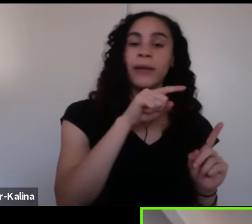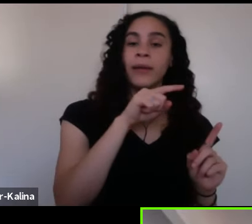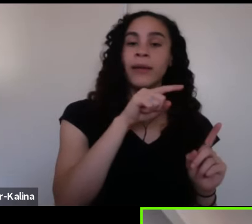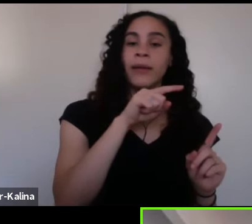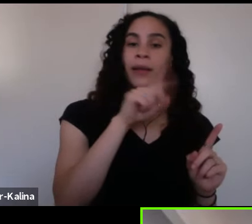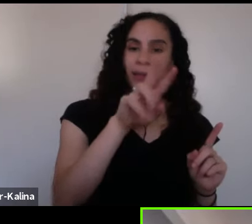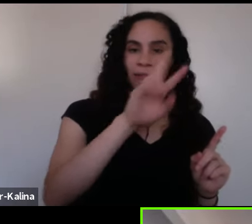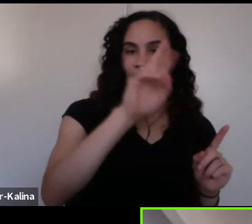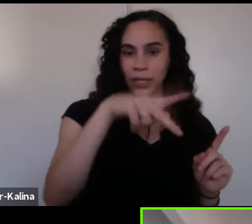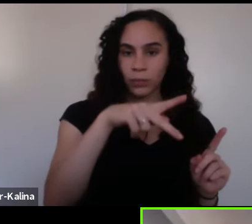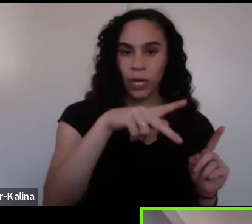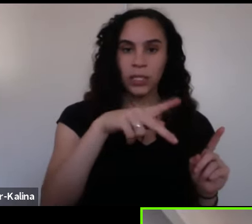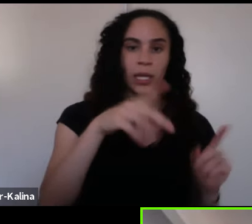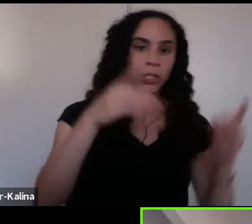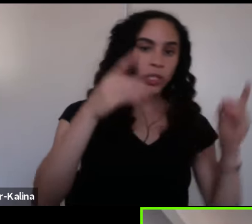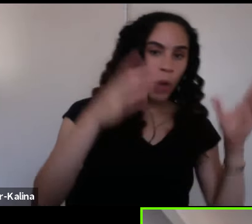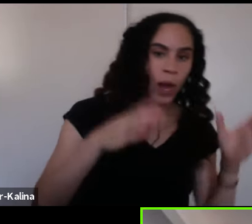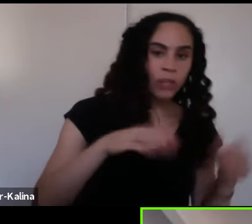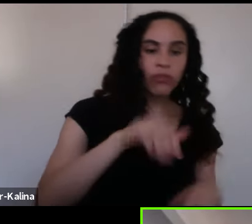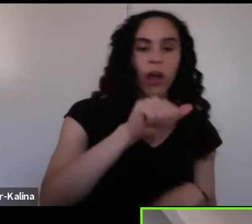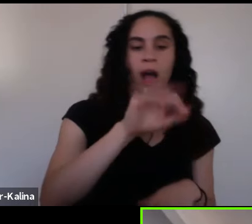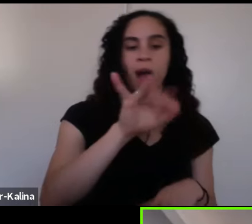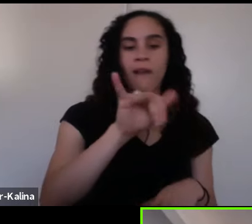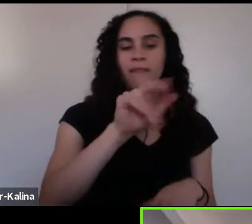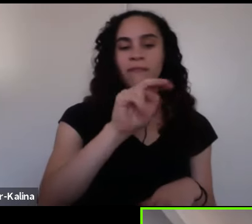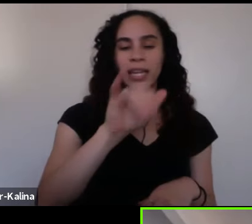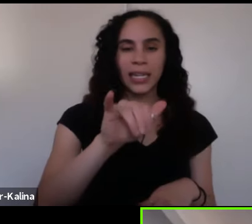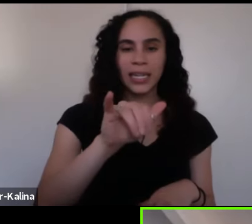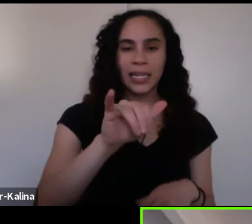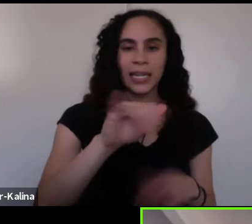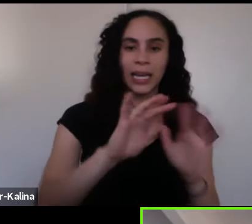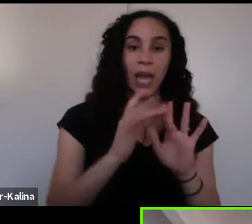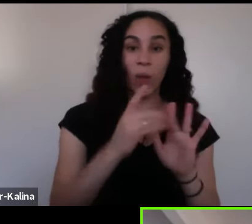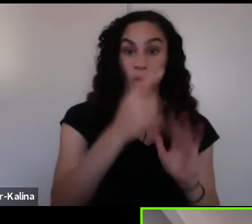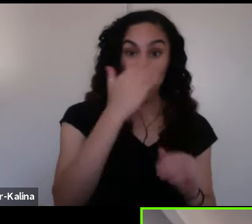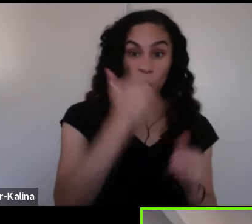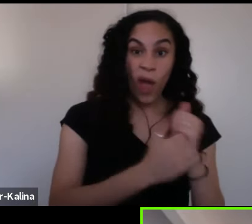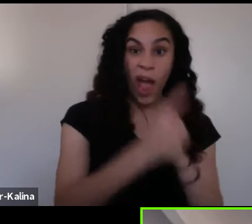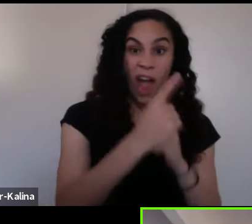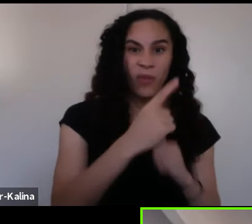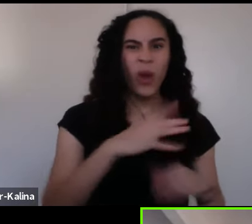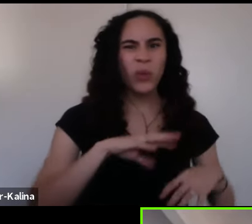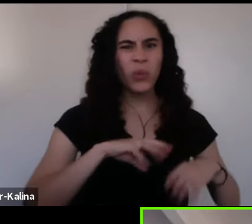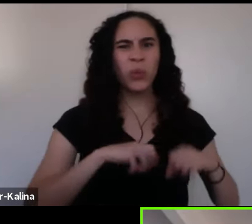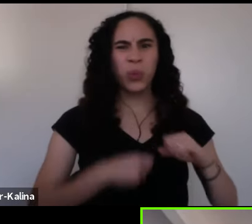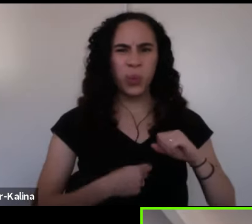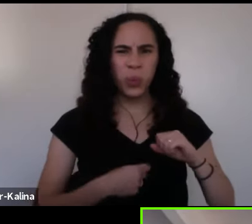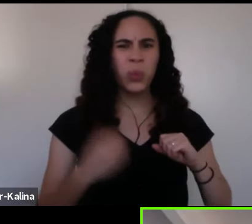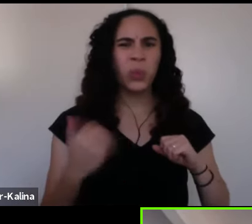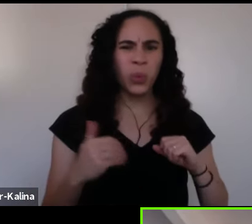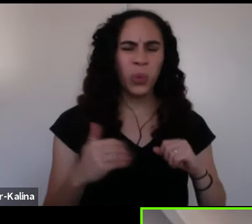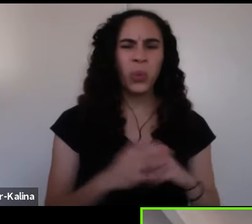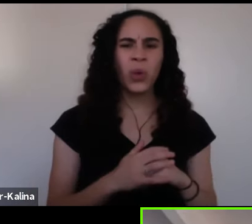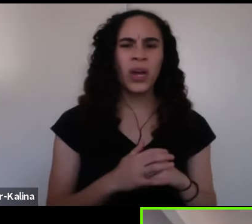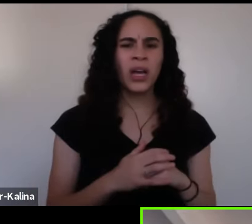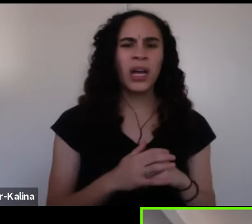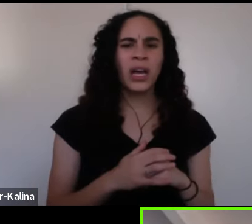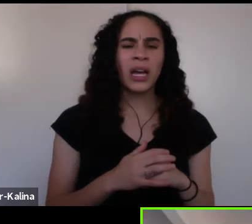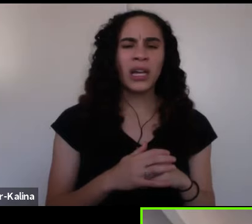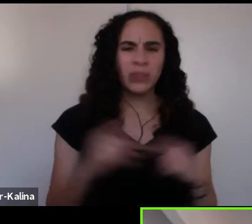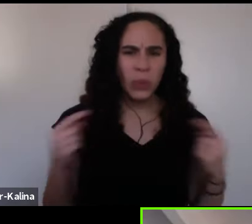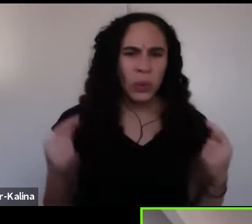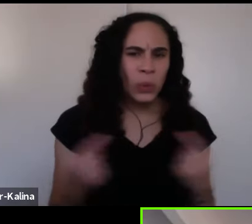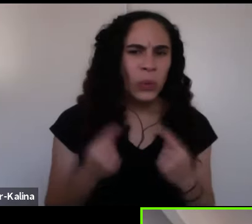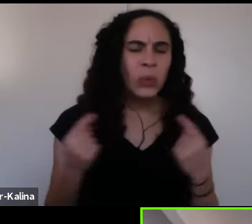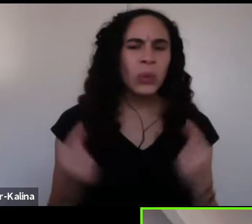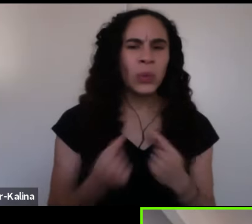affinity network, and you know that everyone within that network is really hurting, how much work that takes. We really took